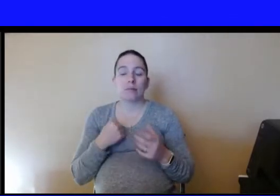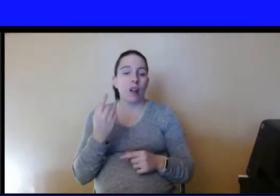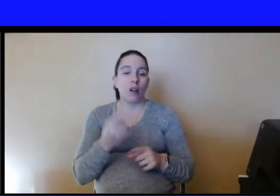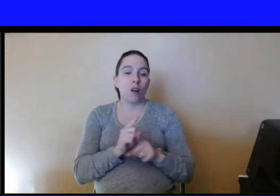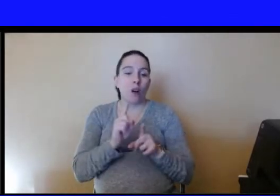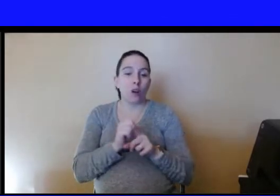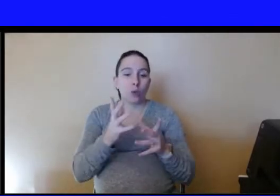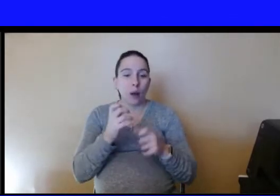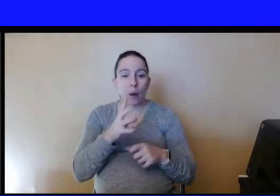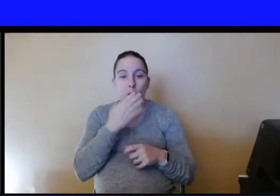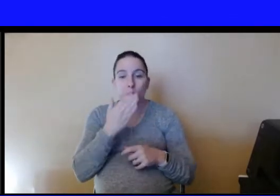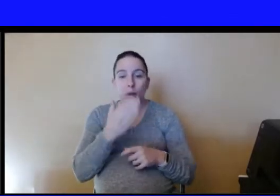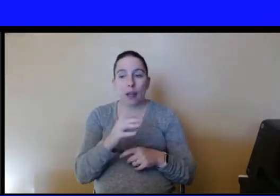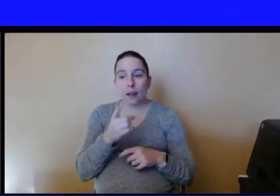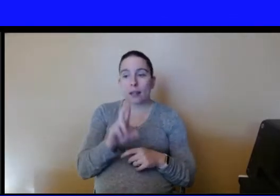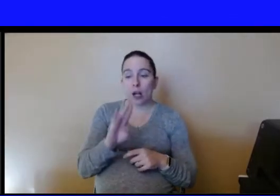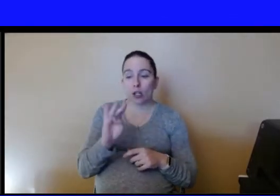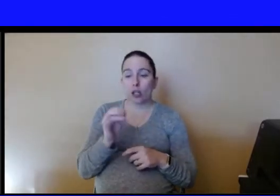to the comments? foster,